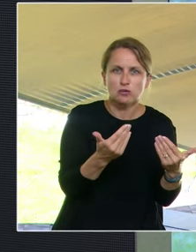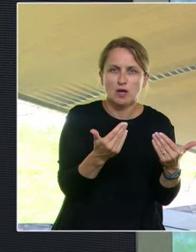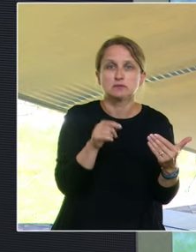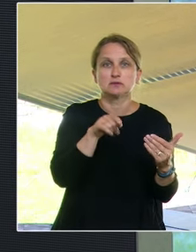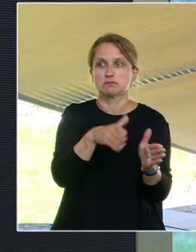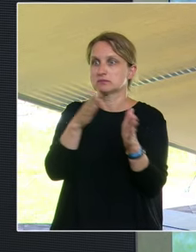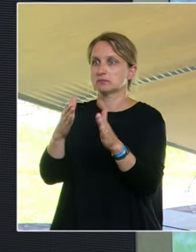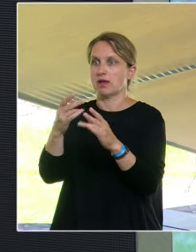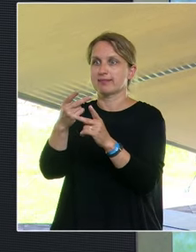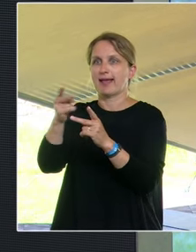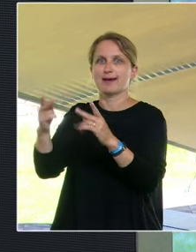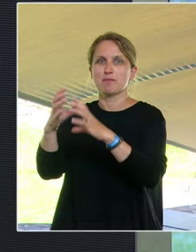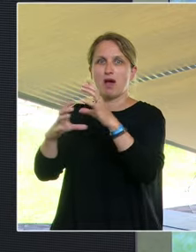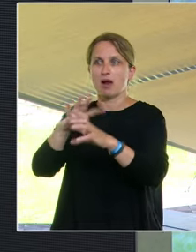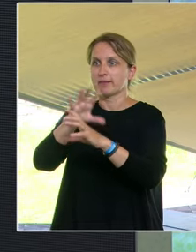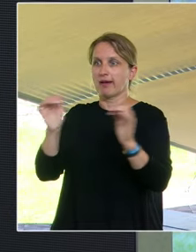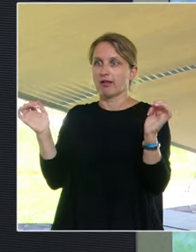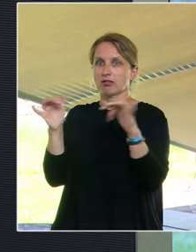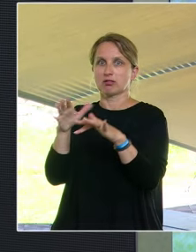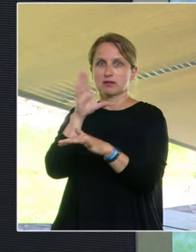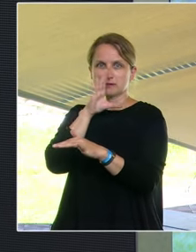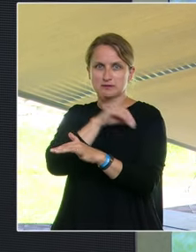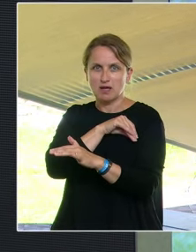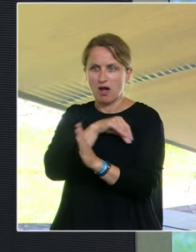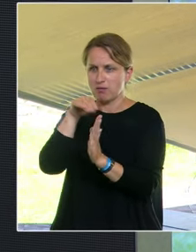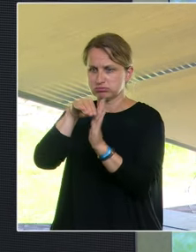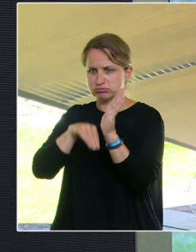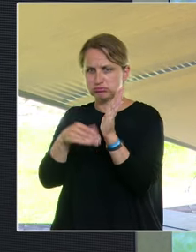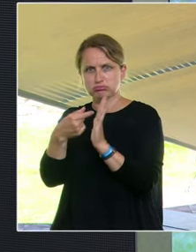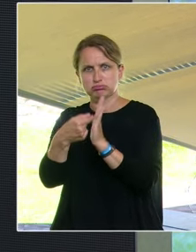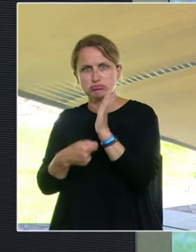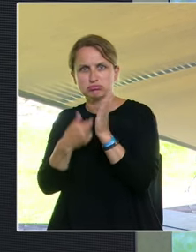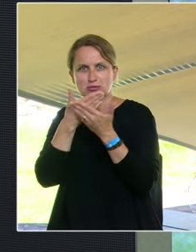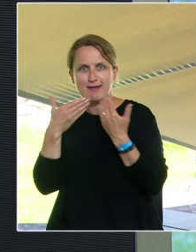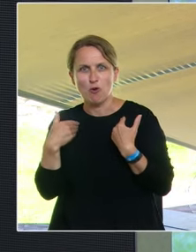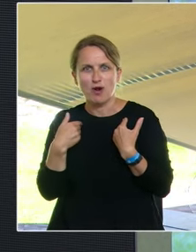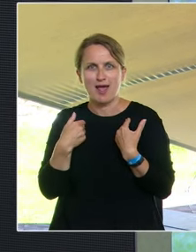world for everyone under rough generalization under 25.